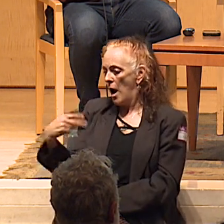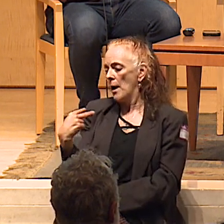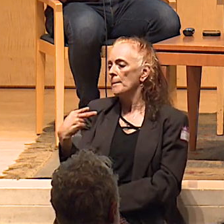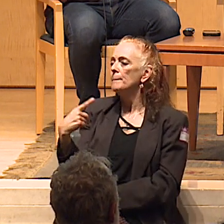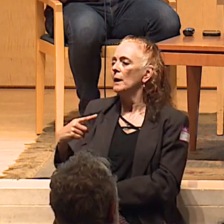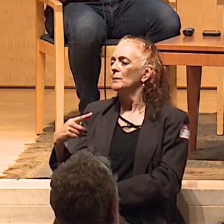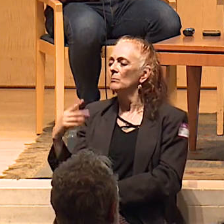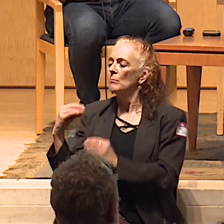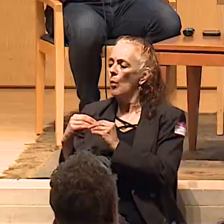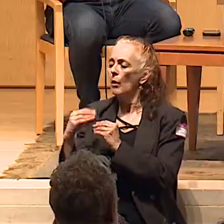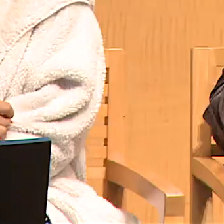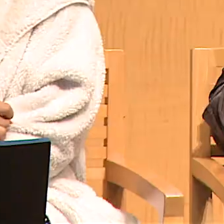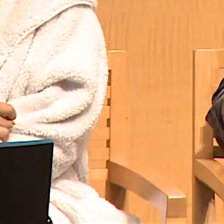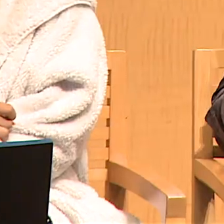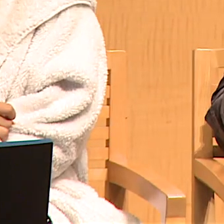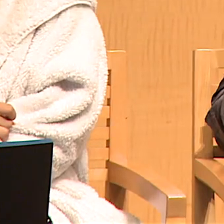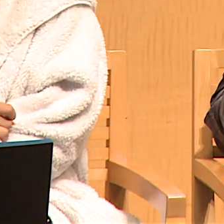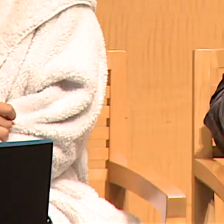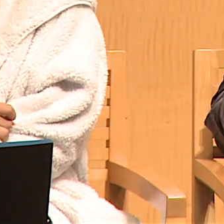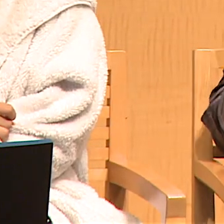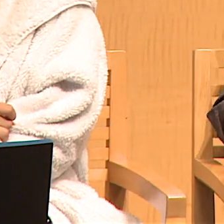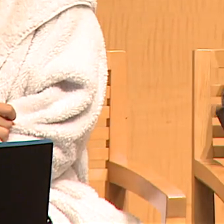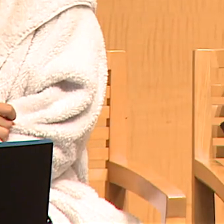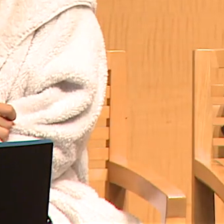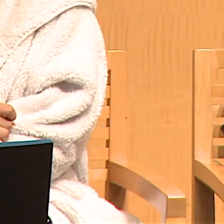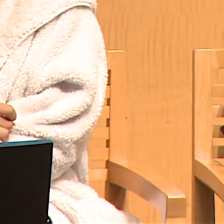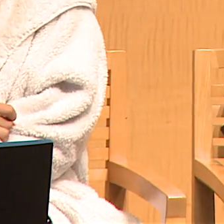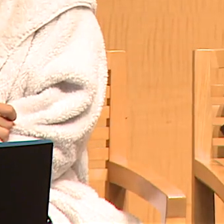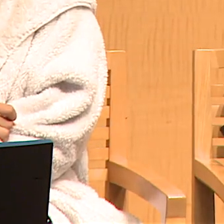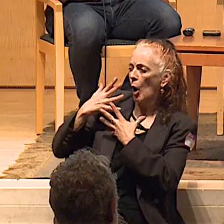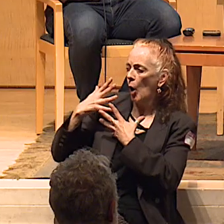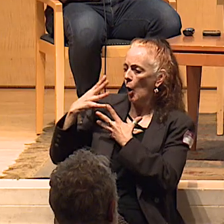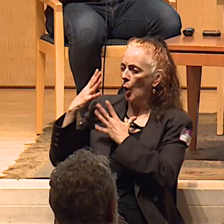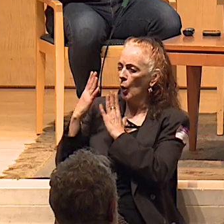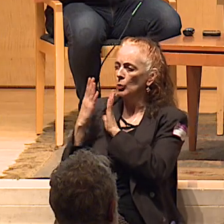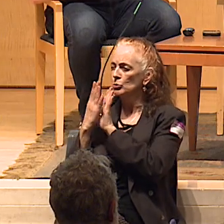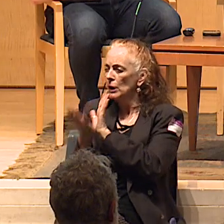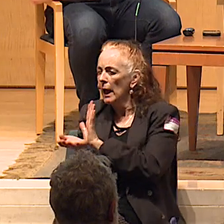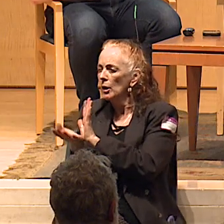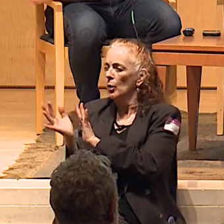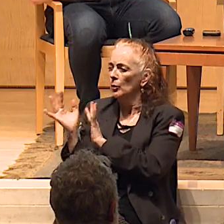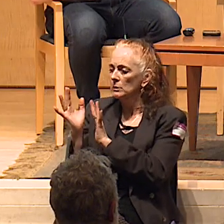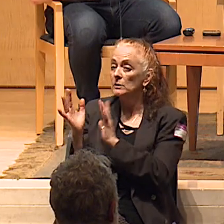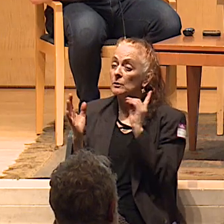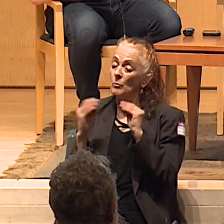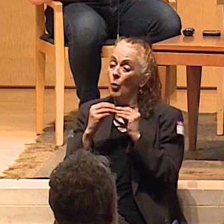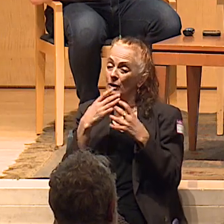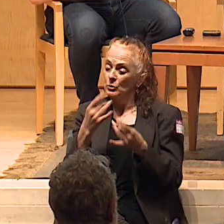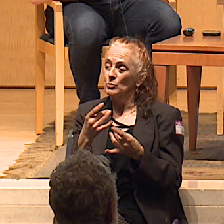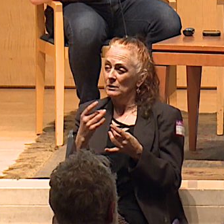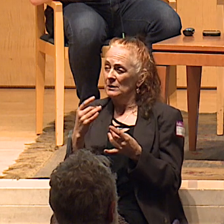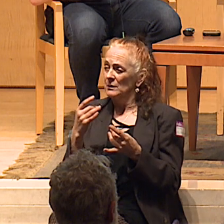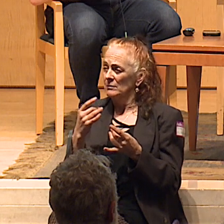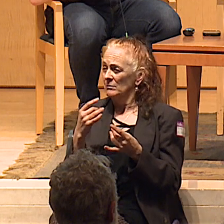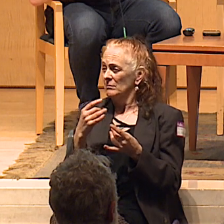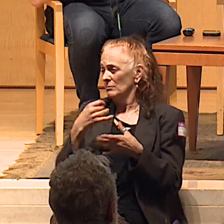always vase in the way or something, you know what I mean? But that makes for a more interesting composition potentially. Yeah,